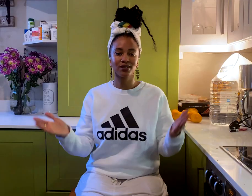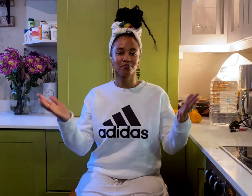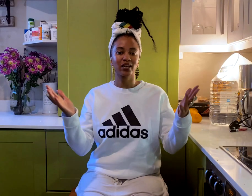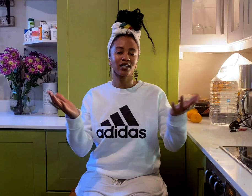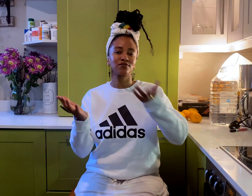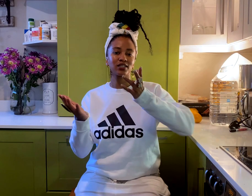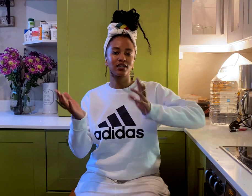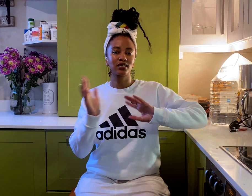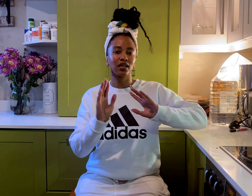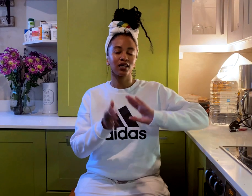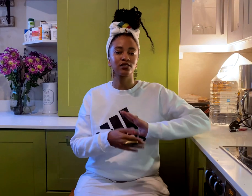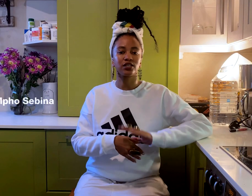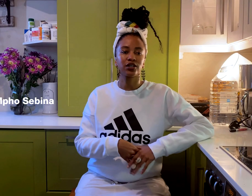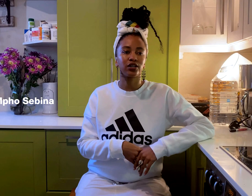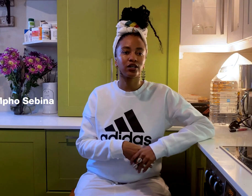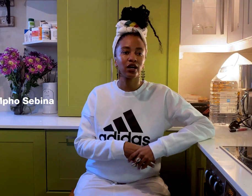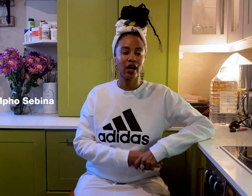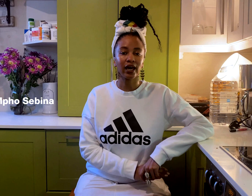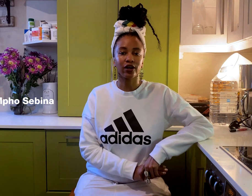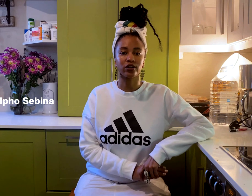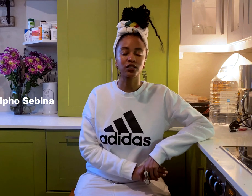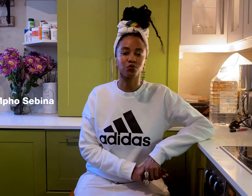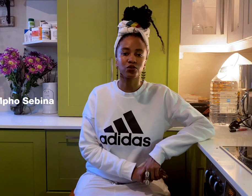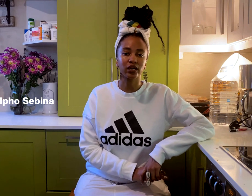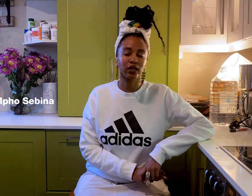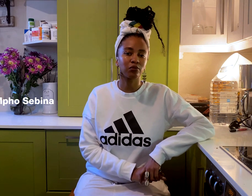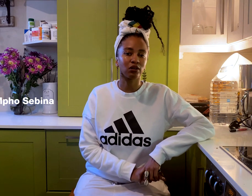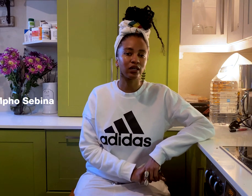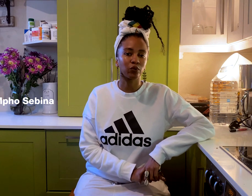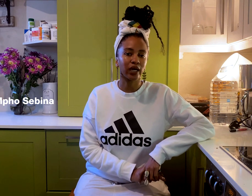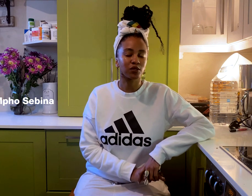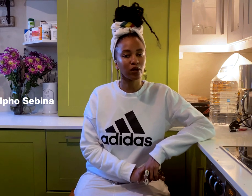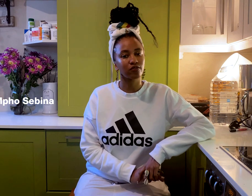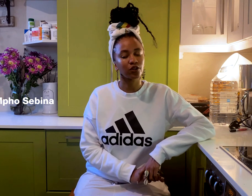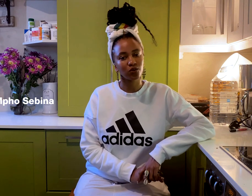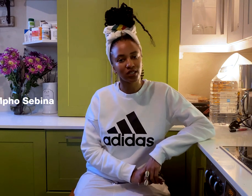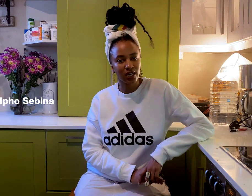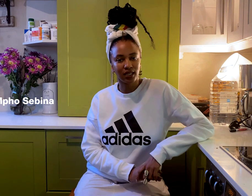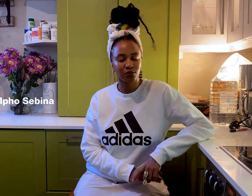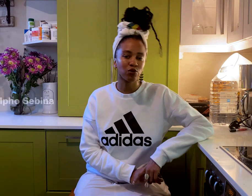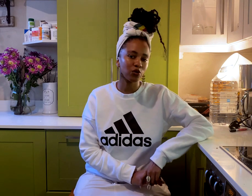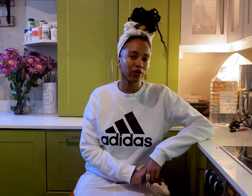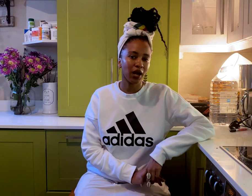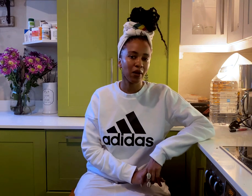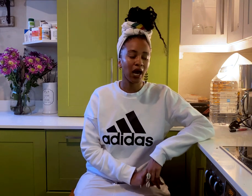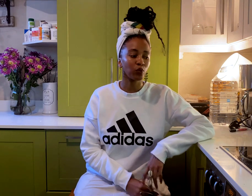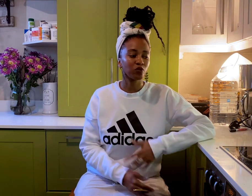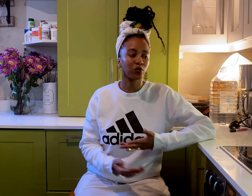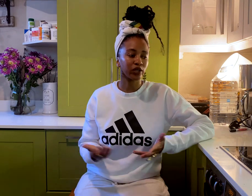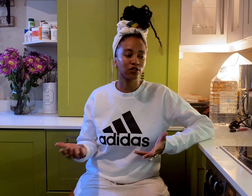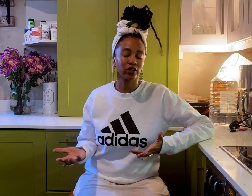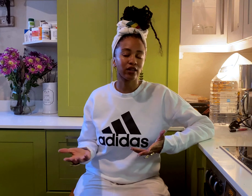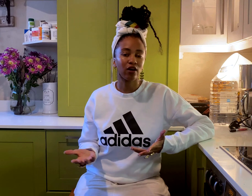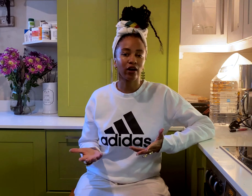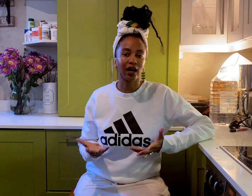I first met S.Fidelity last year, and I heard his music in Berlin when I was part of the Goethe Talents program, and we've